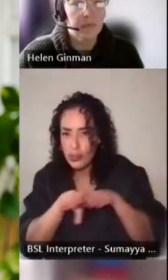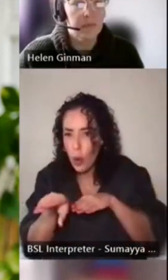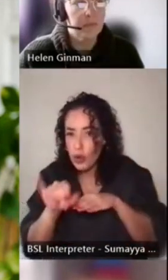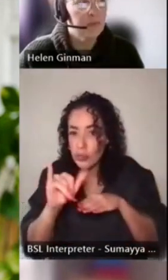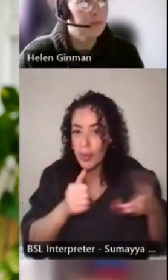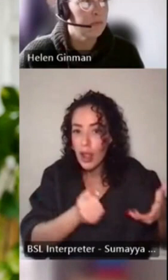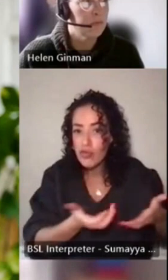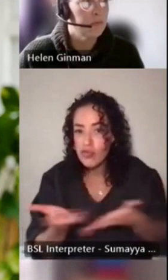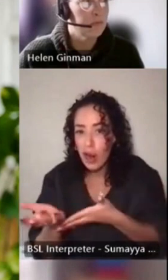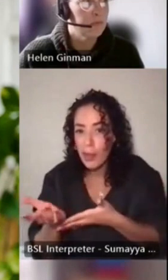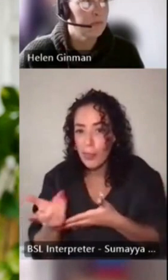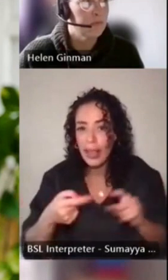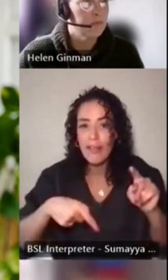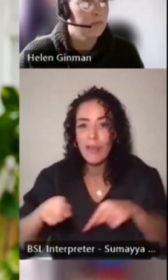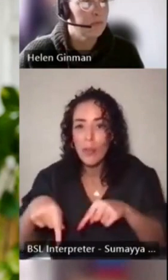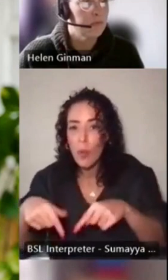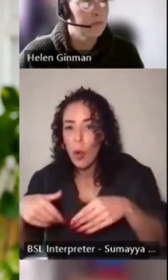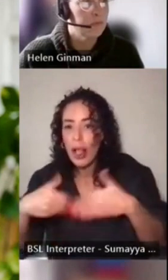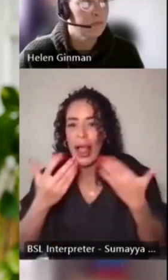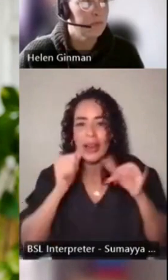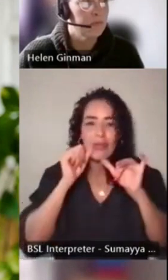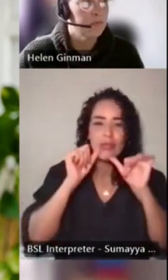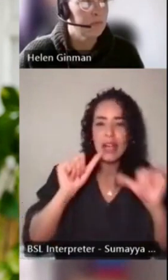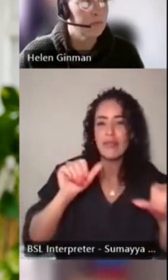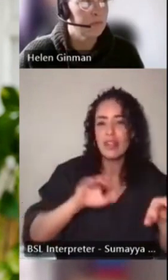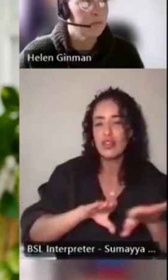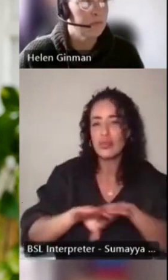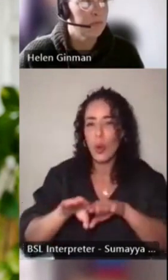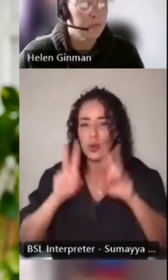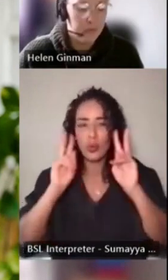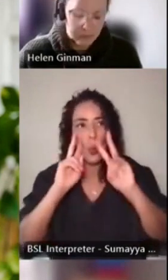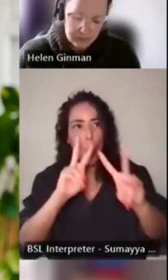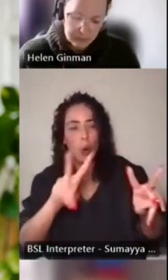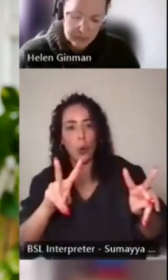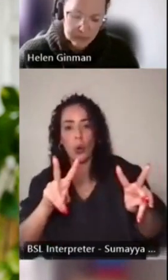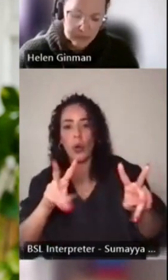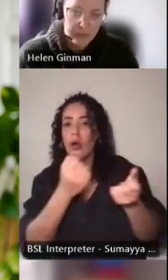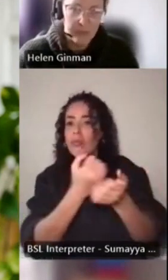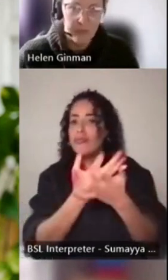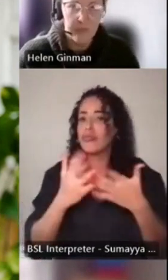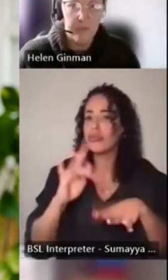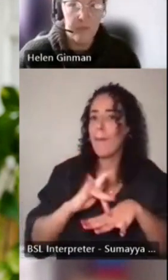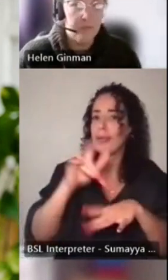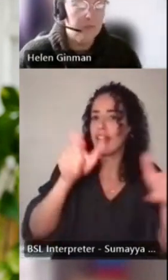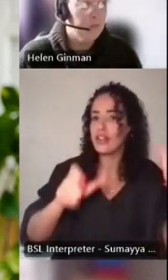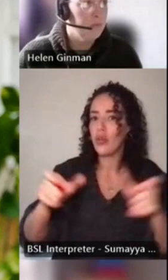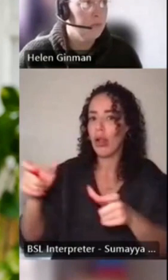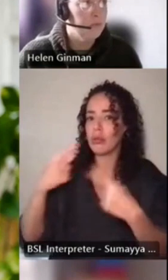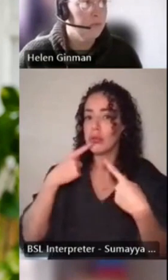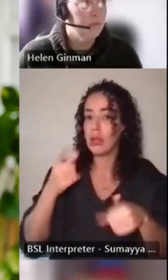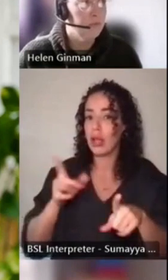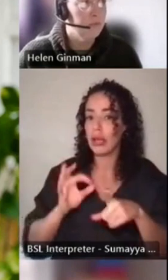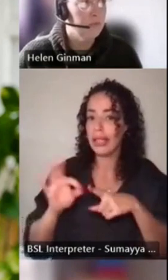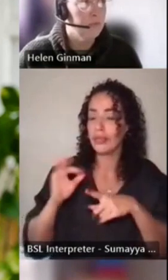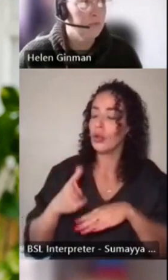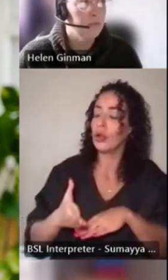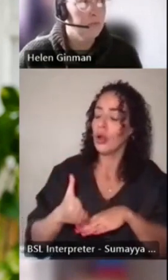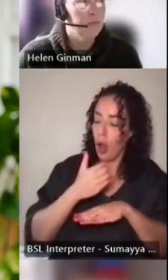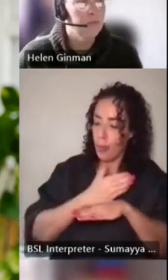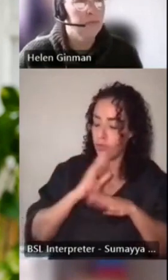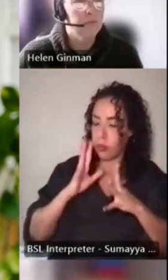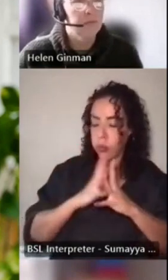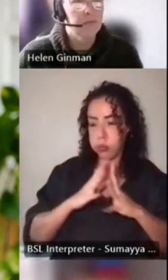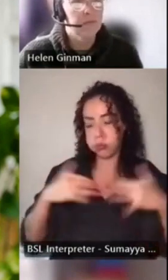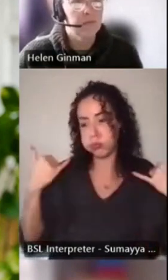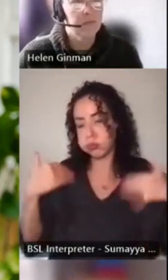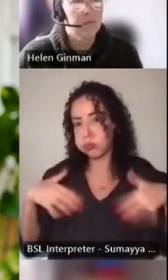rugby, football, any of your favorite sports, a lot of players always say in interviews that before any big match or